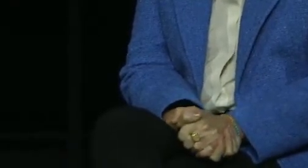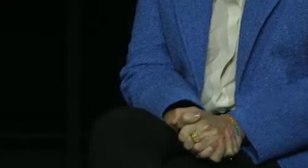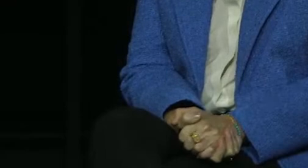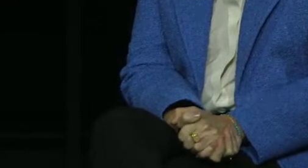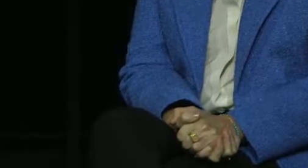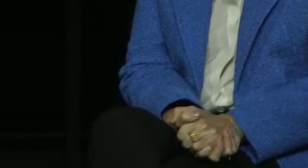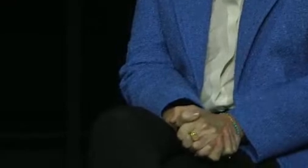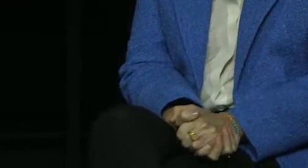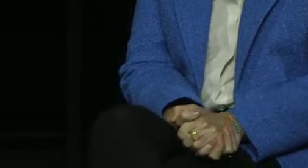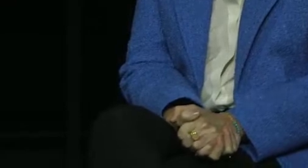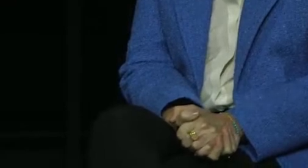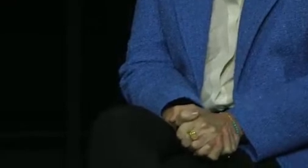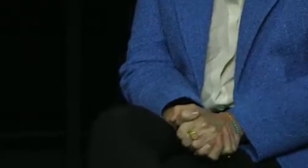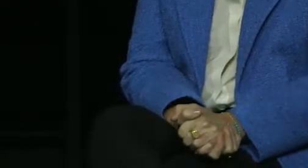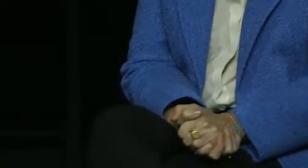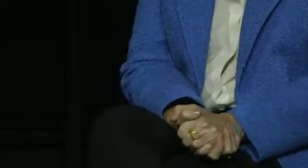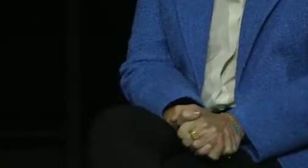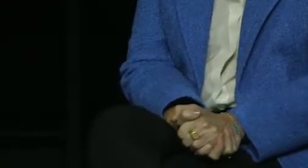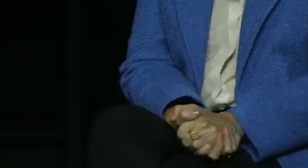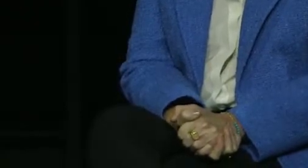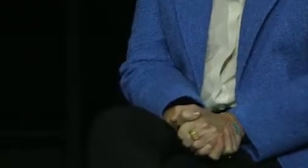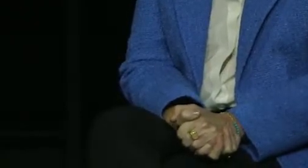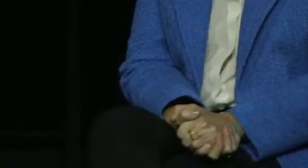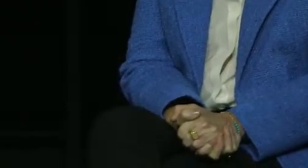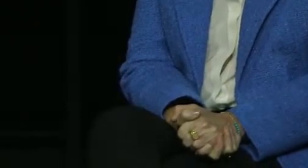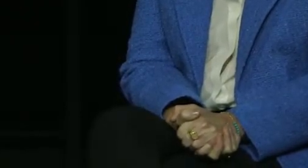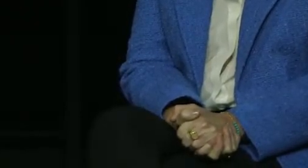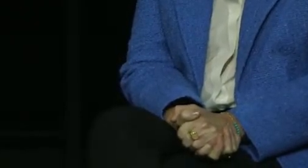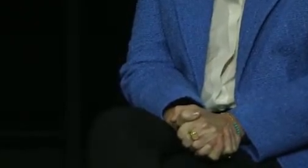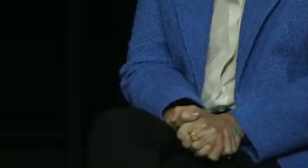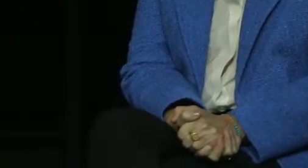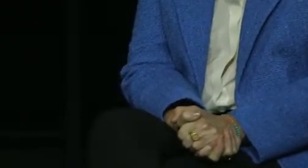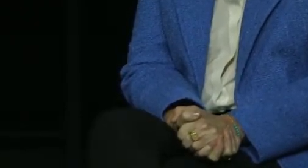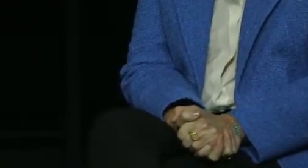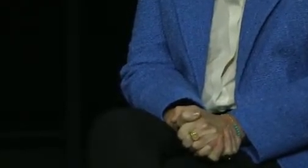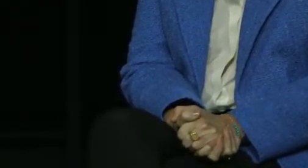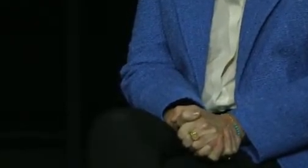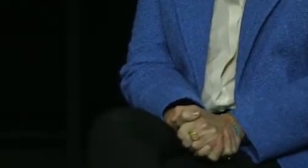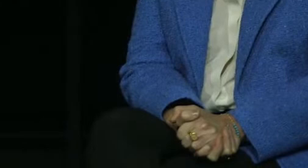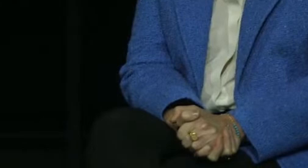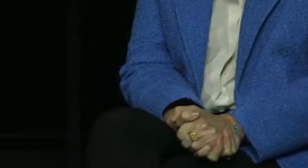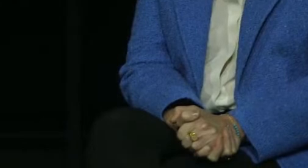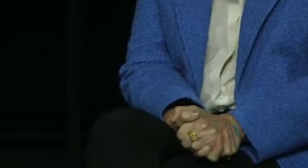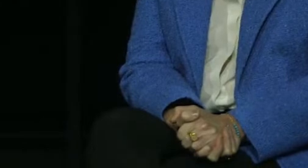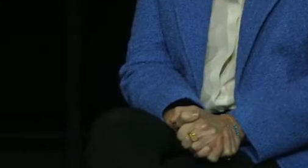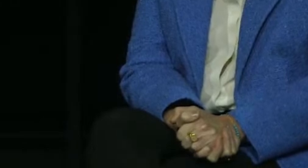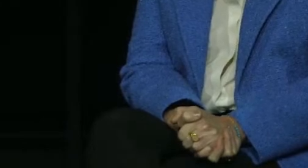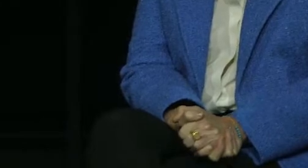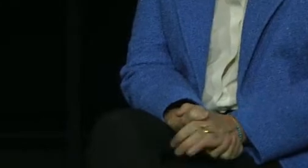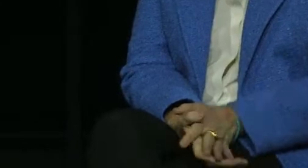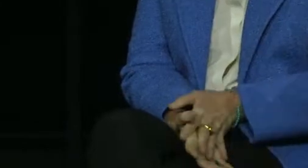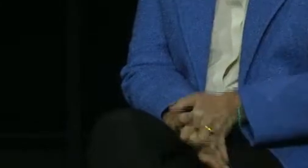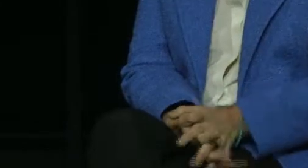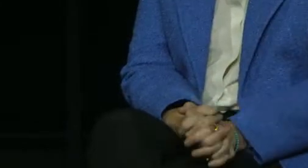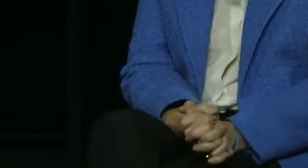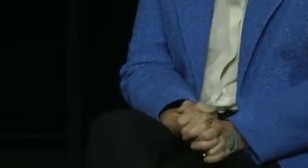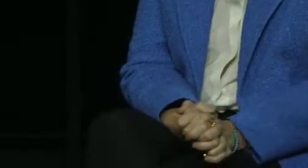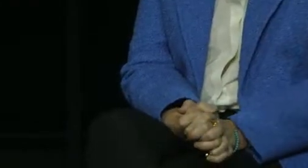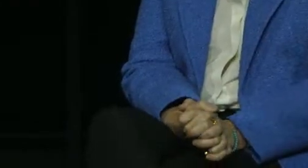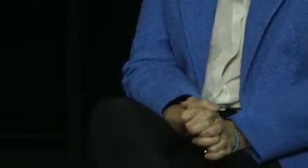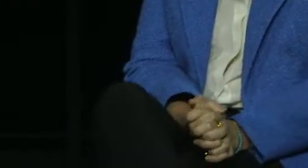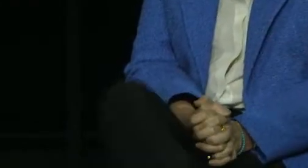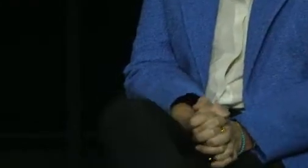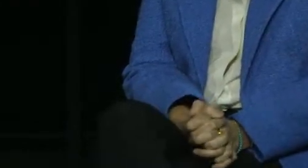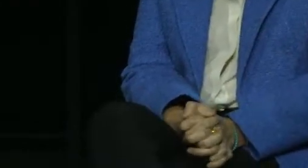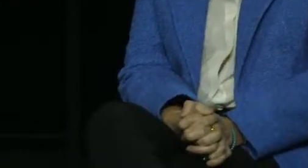her empty nest syndrome with her son in the form of a dumpling. And then I realized after making the short that, I still have a lot to